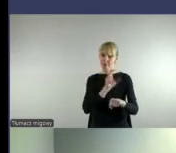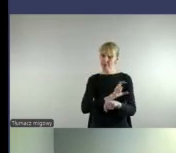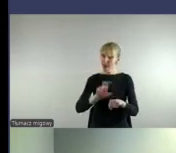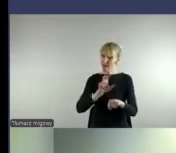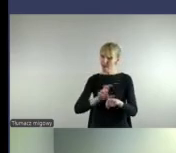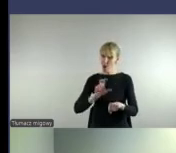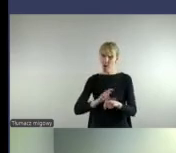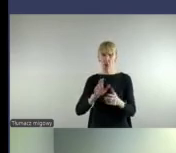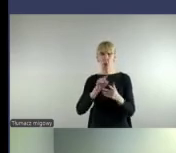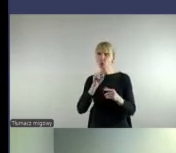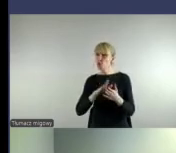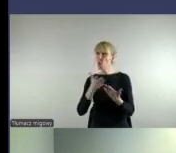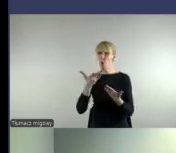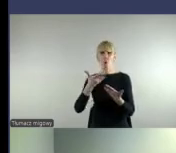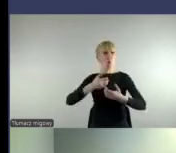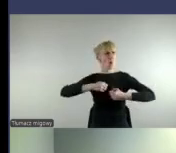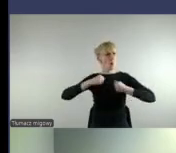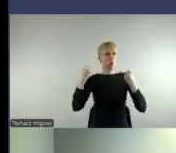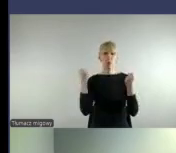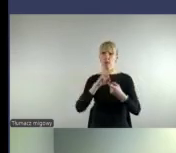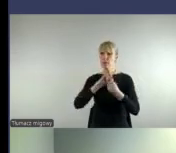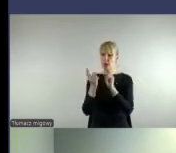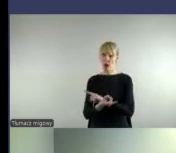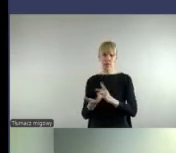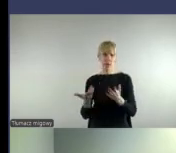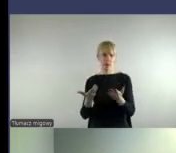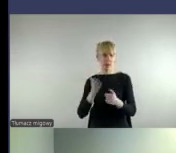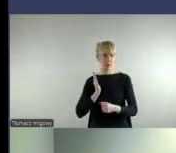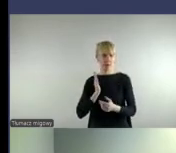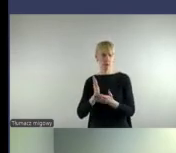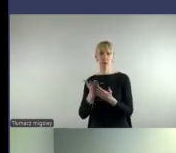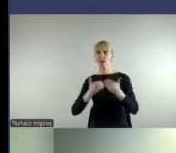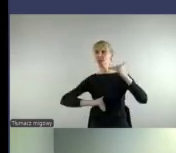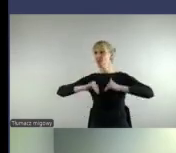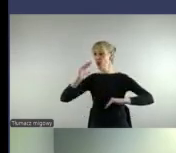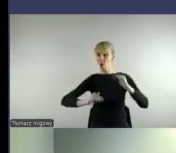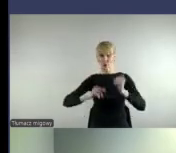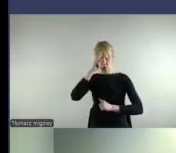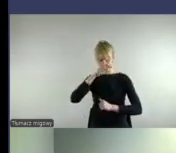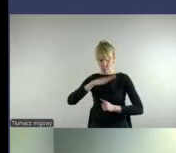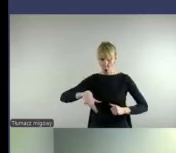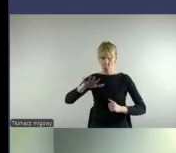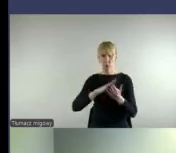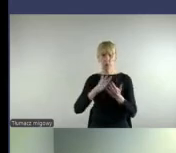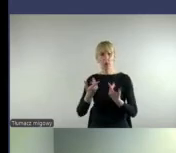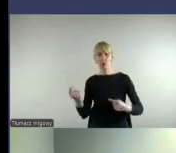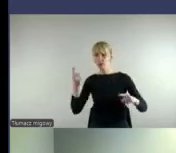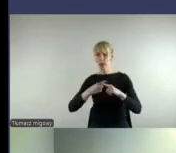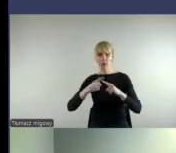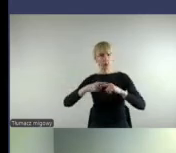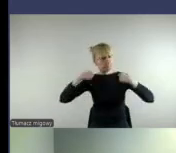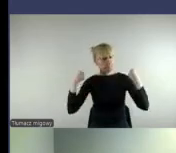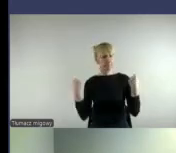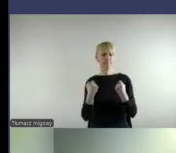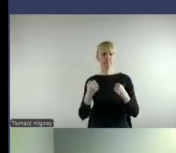as mentioned also, demographic shifts and societal inequality is also putting pressure on communities and makes these local